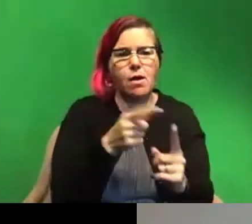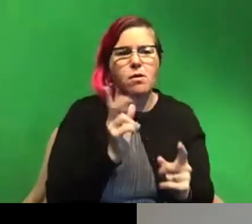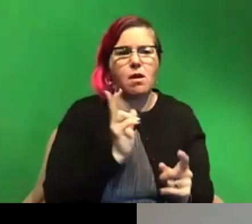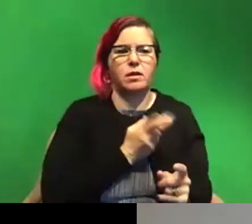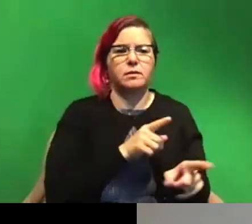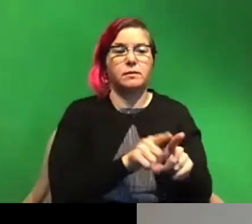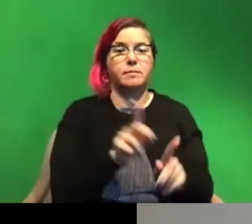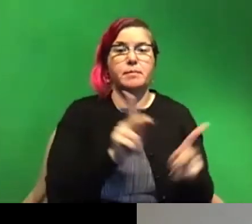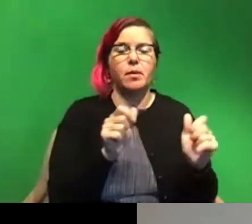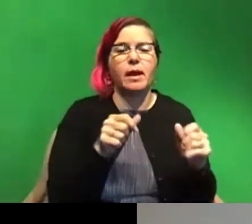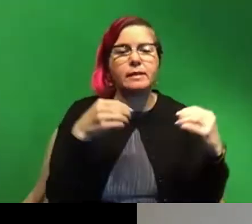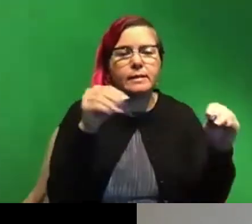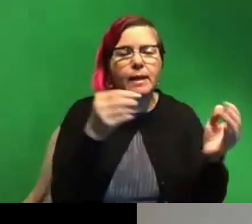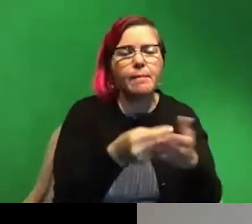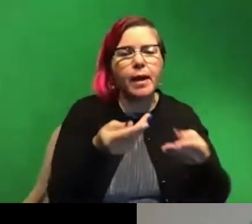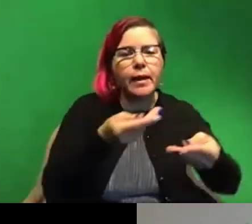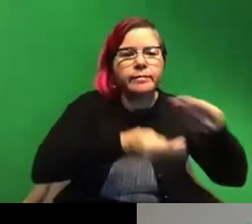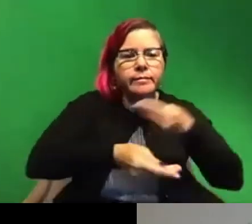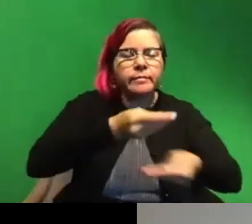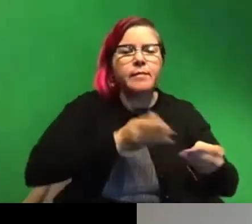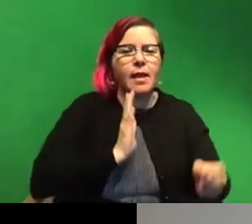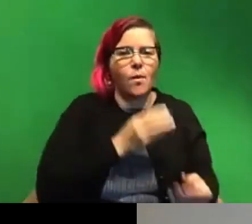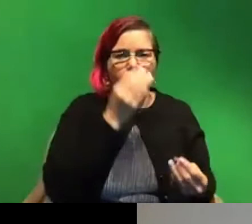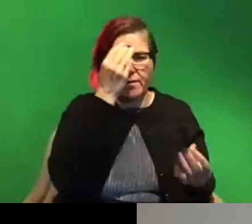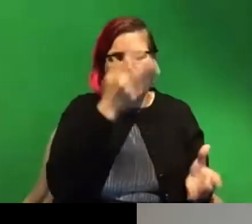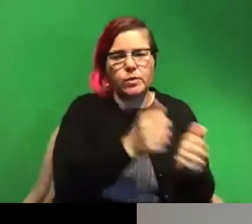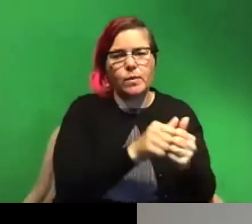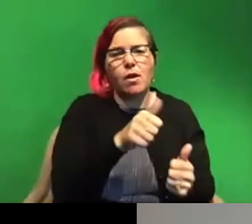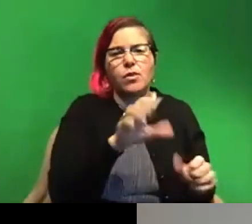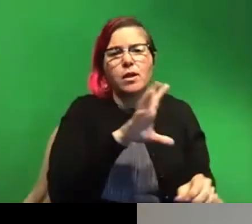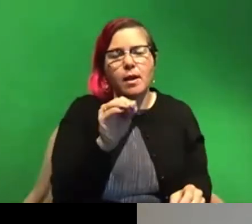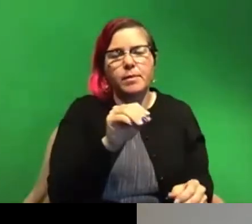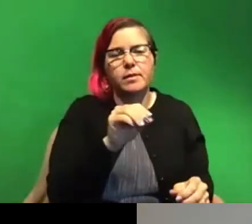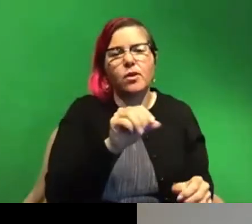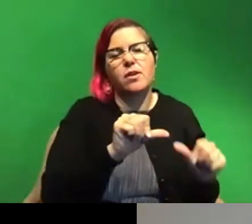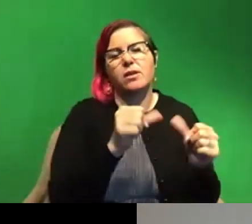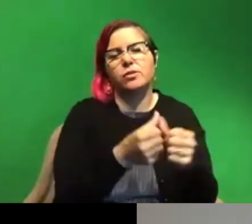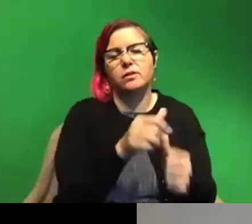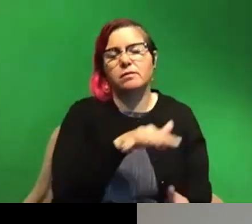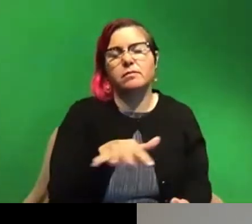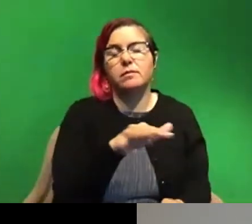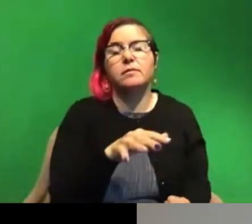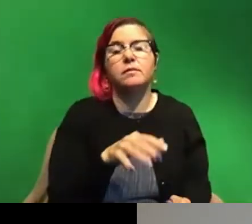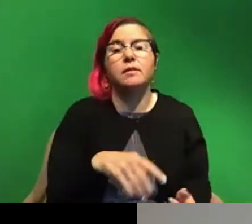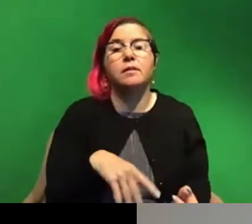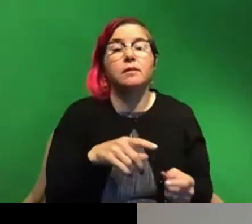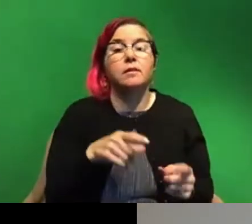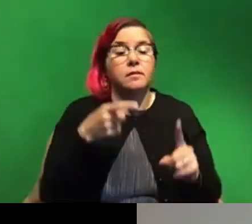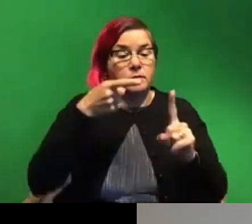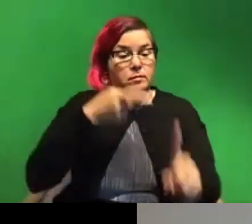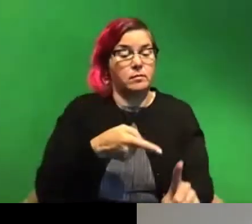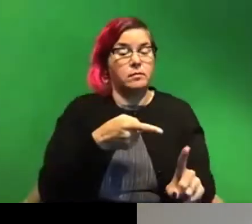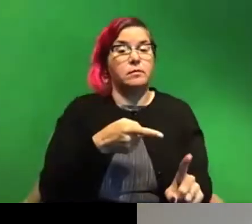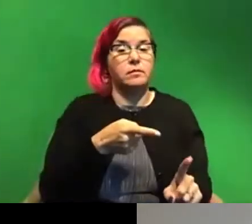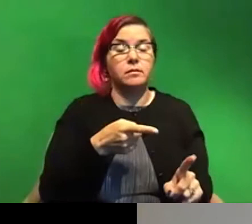if they can sell, buy, trade, you know, our information with other companies or other entities. When it comes down to it, Ashley, it's